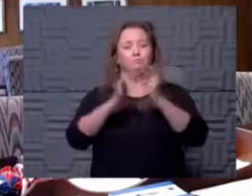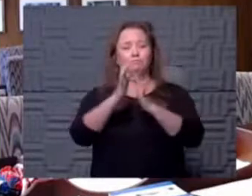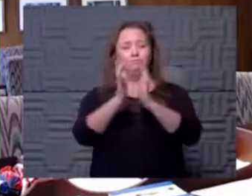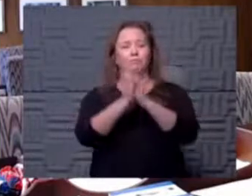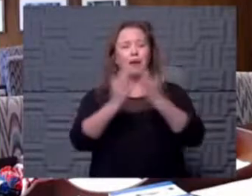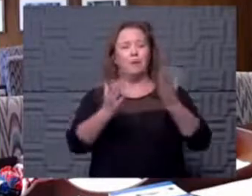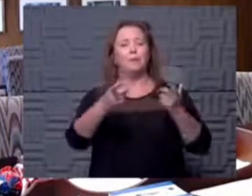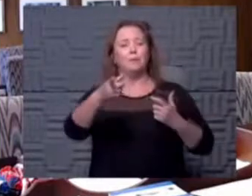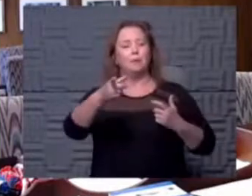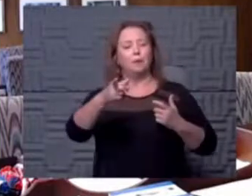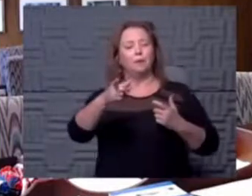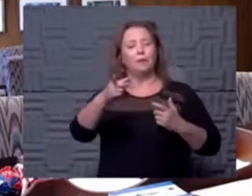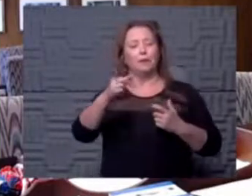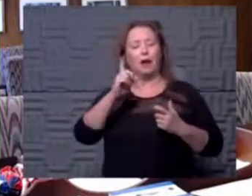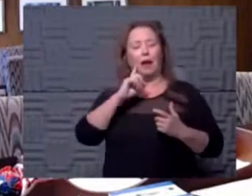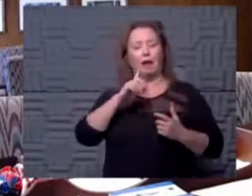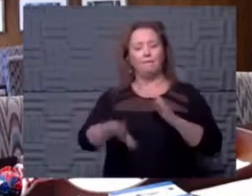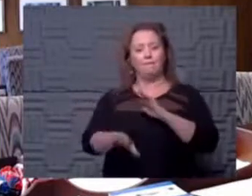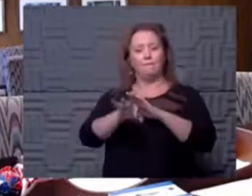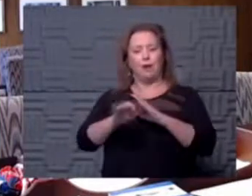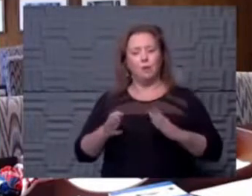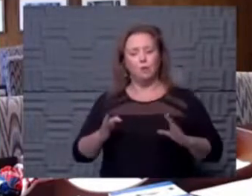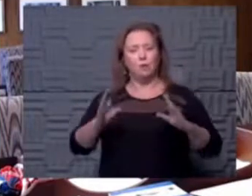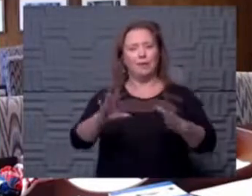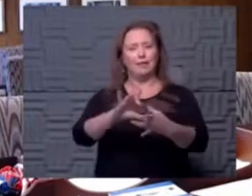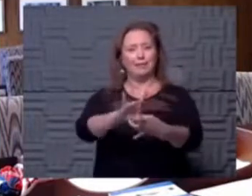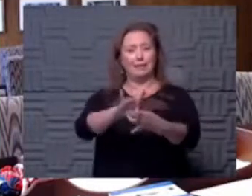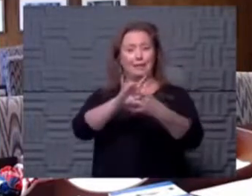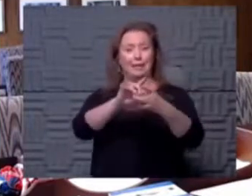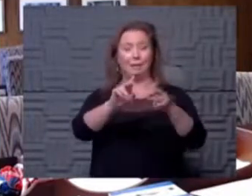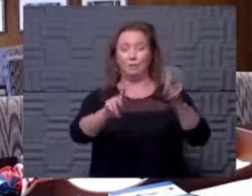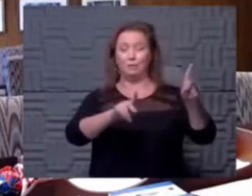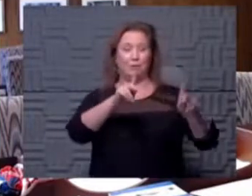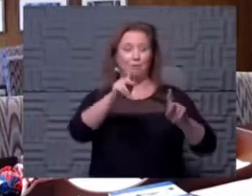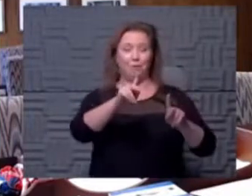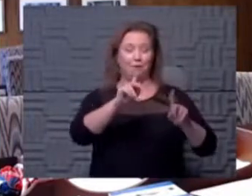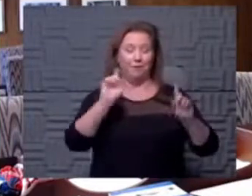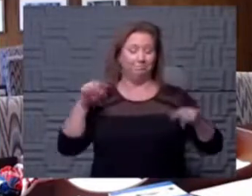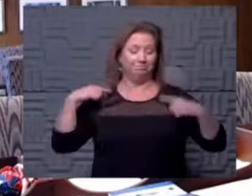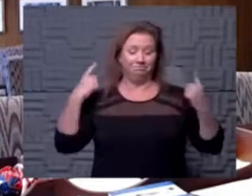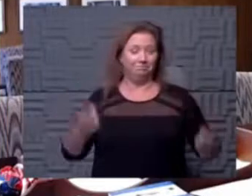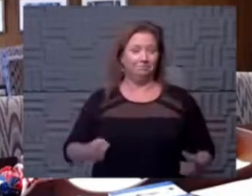personally, I've found ways to connect with people that I probably would have never done.